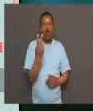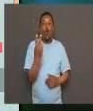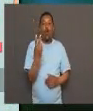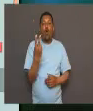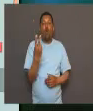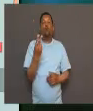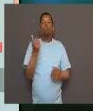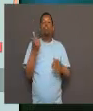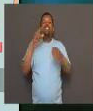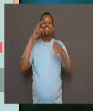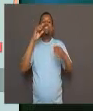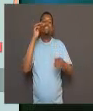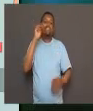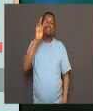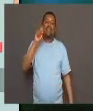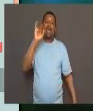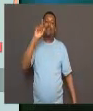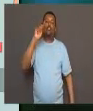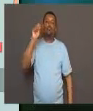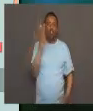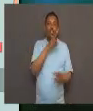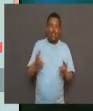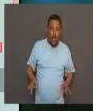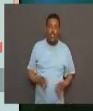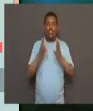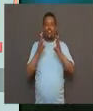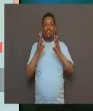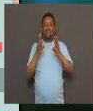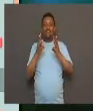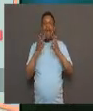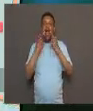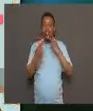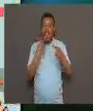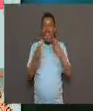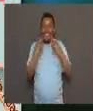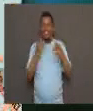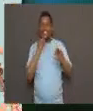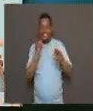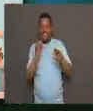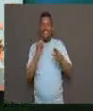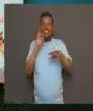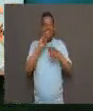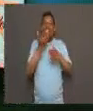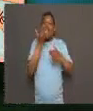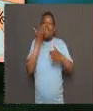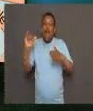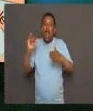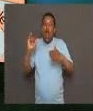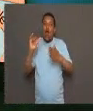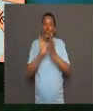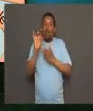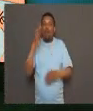number 2 on Taitu Road. The restaurant is at